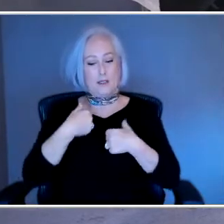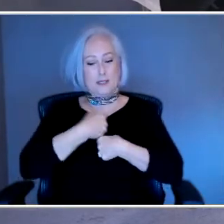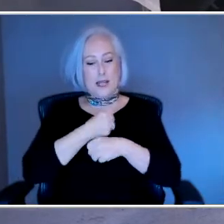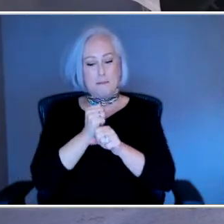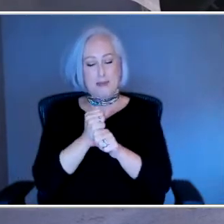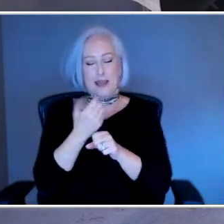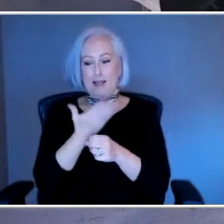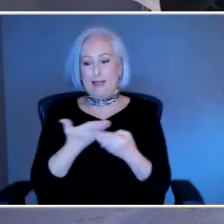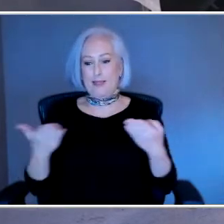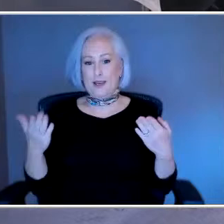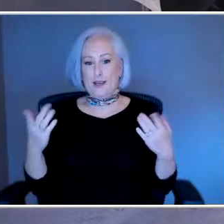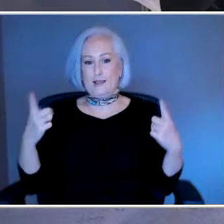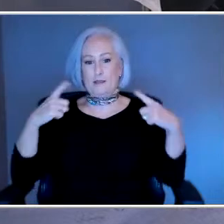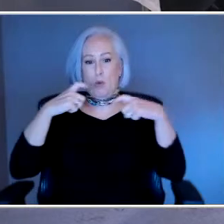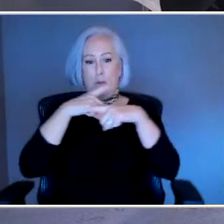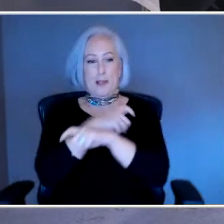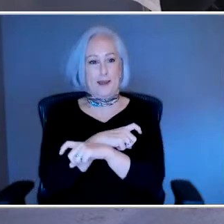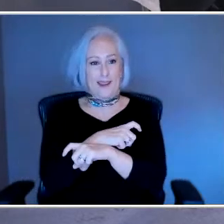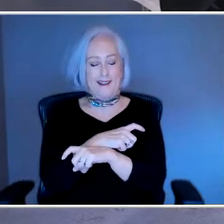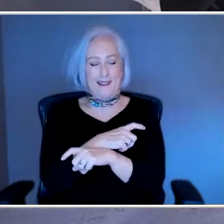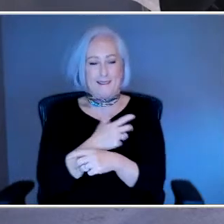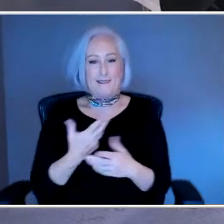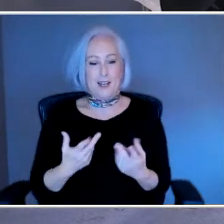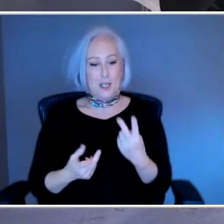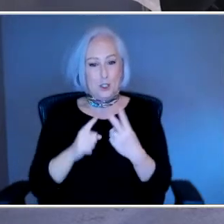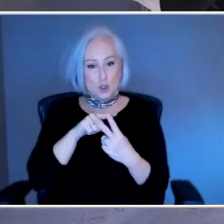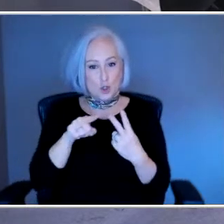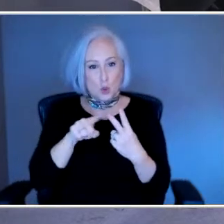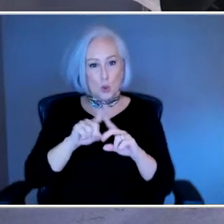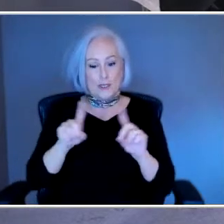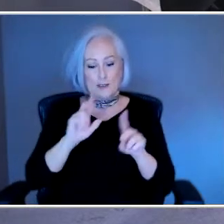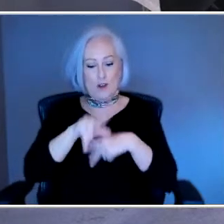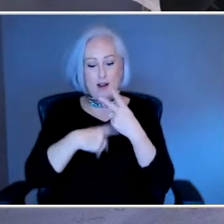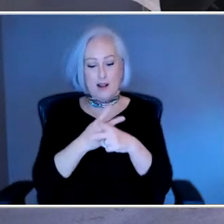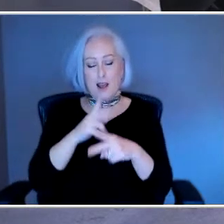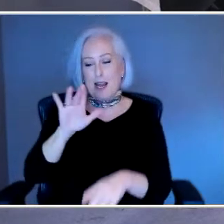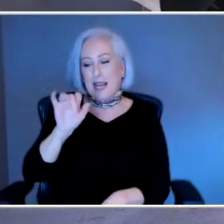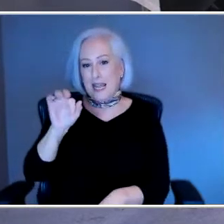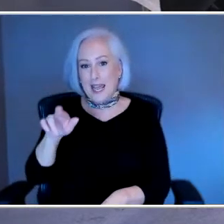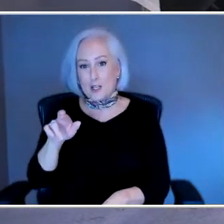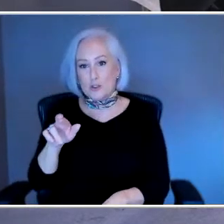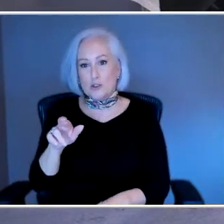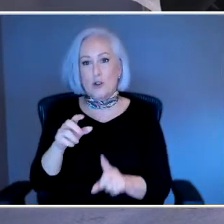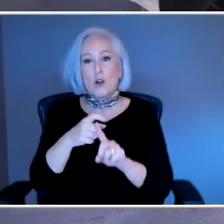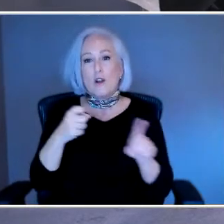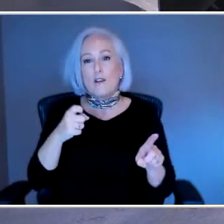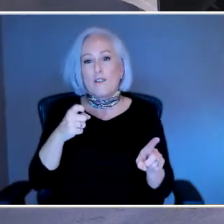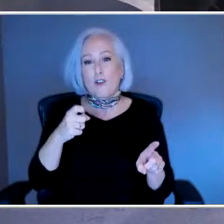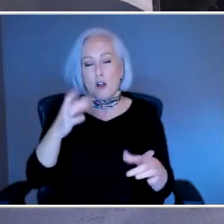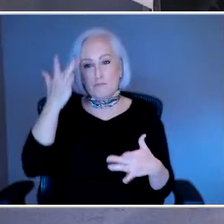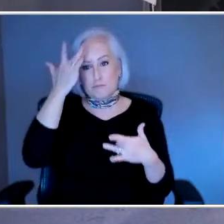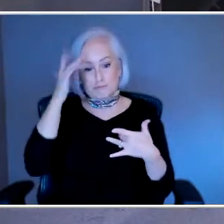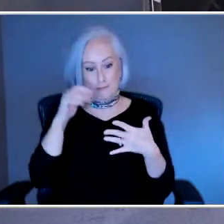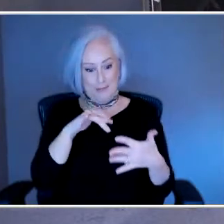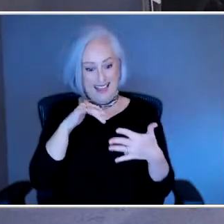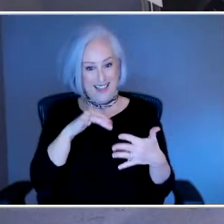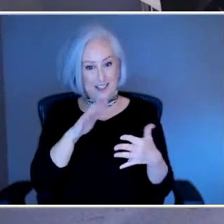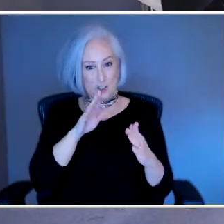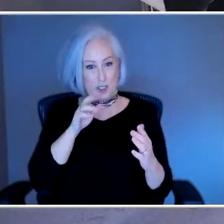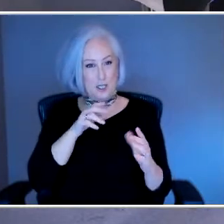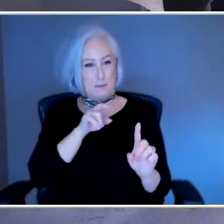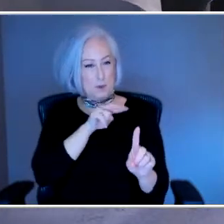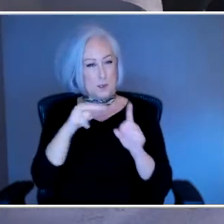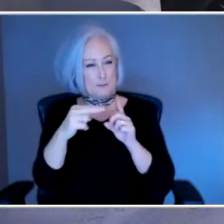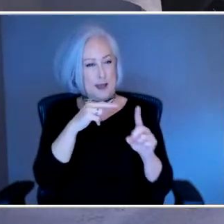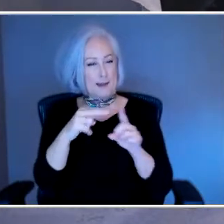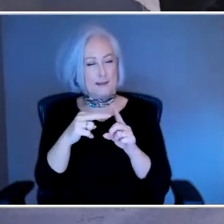from just saying that, but two types of cancer. So from a pathology aspect, and then we'll have our doctors and breast